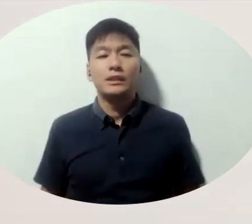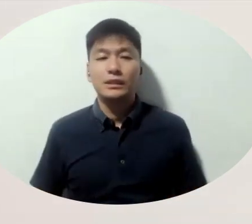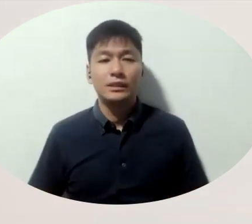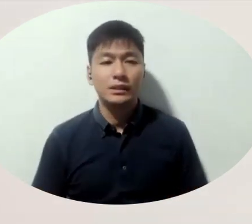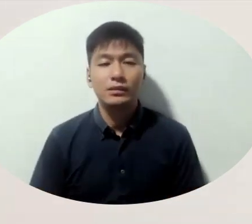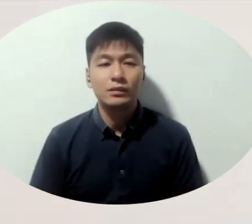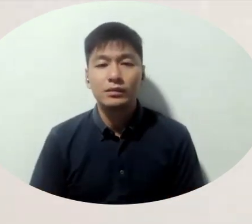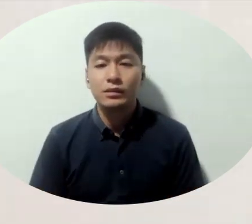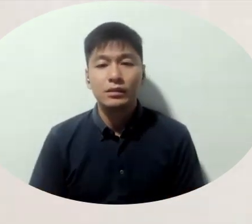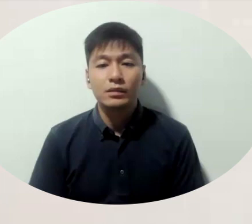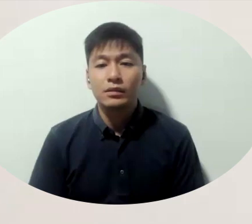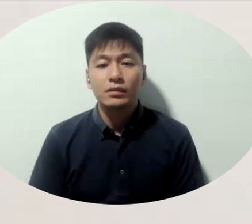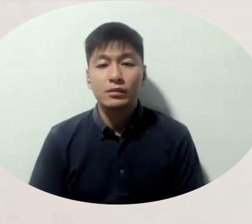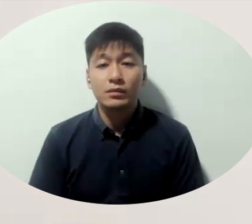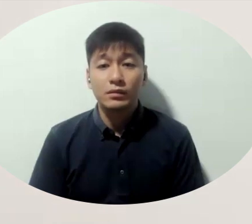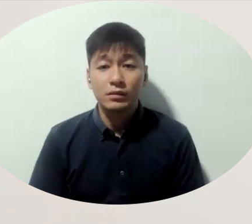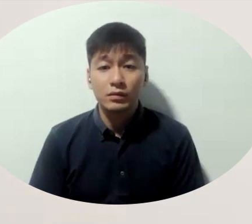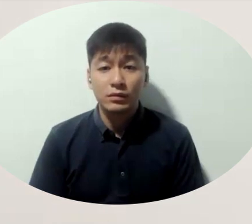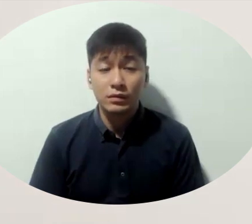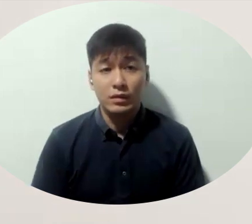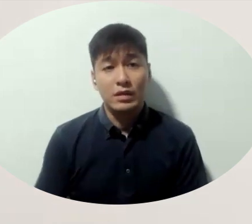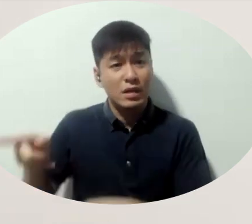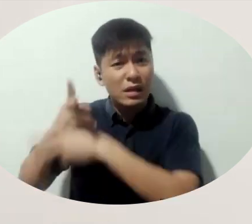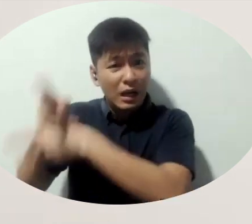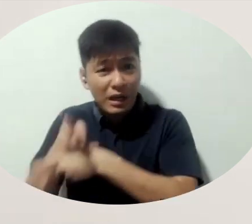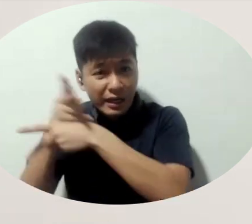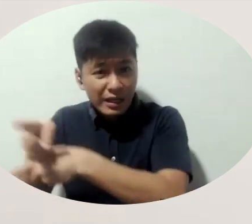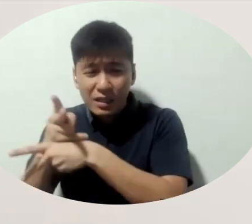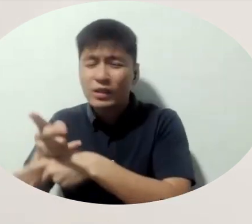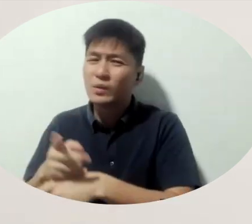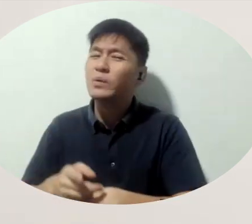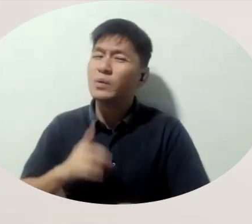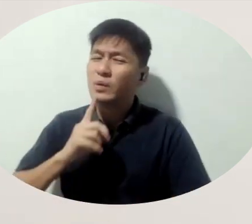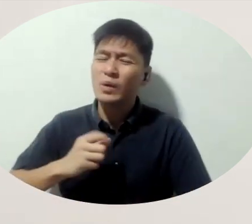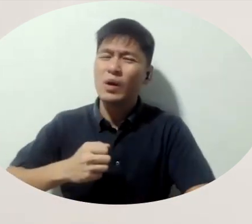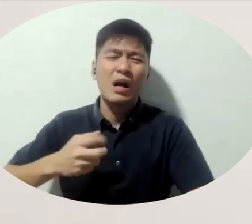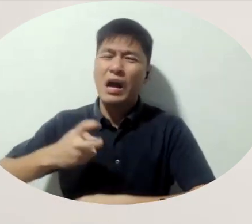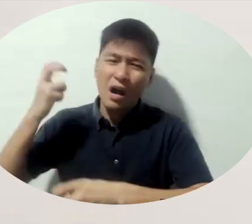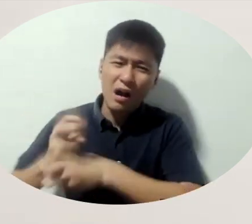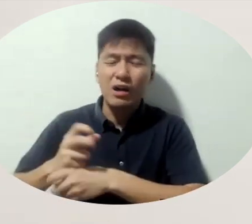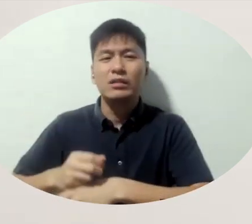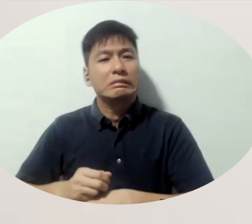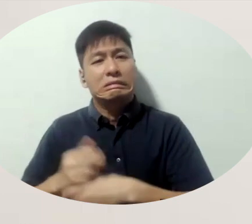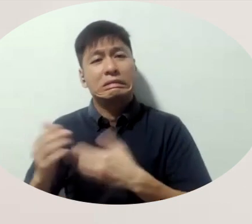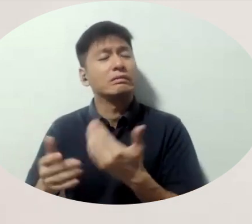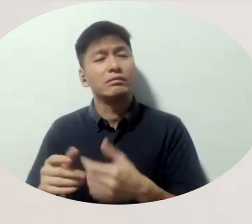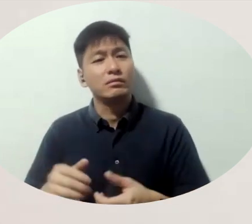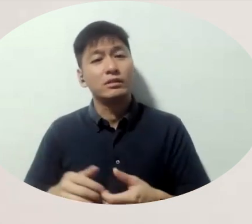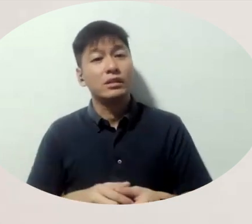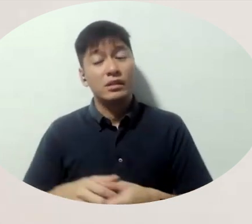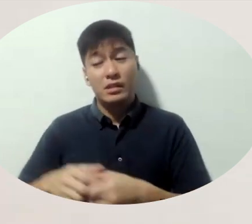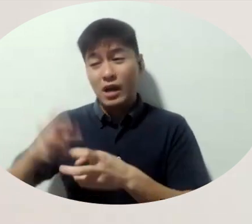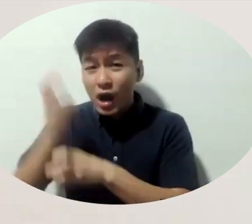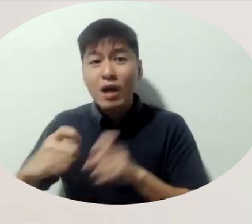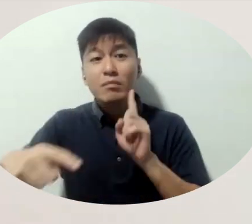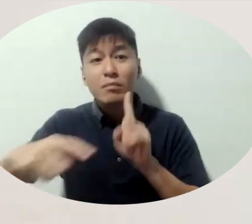extremely difficult job and to do it very, very well, to not get supported, to not get paid, I think